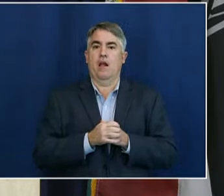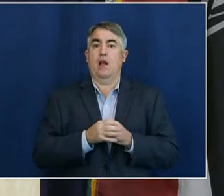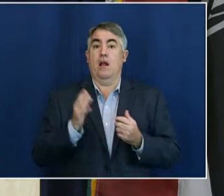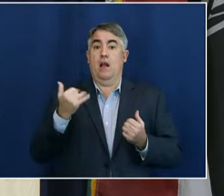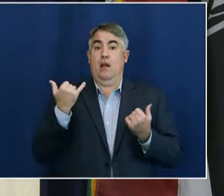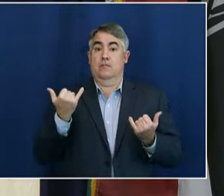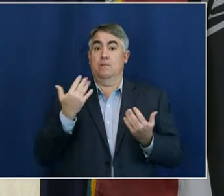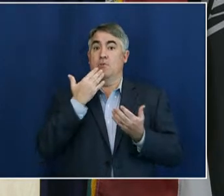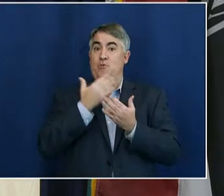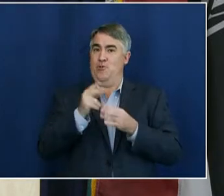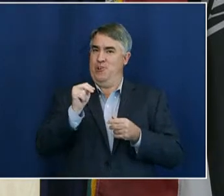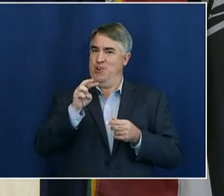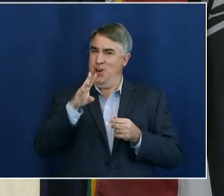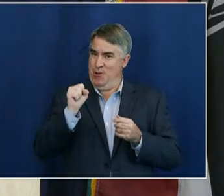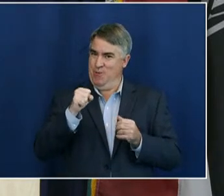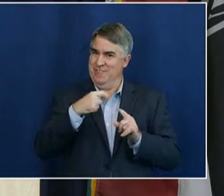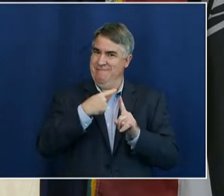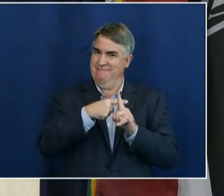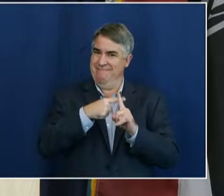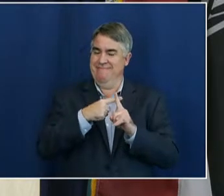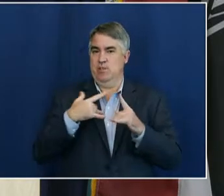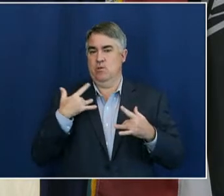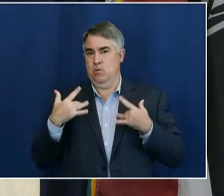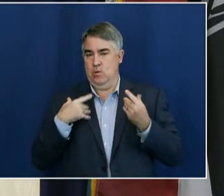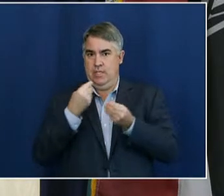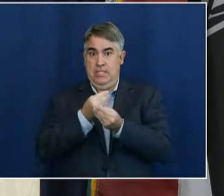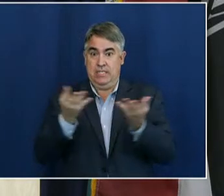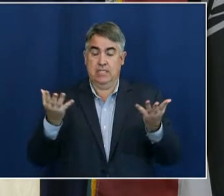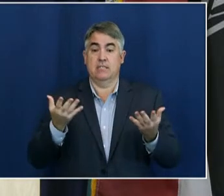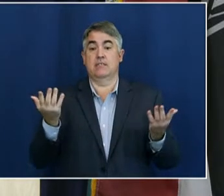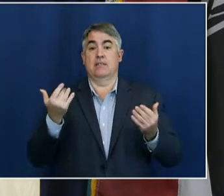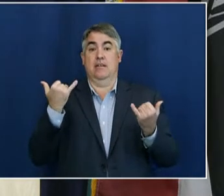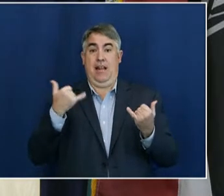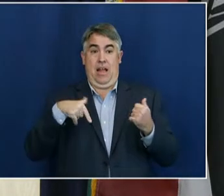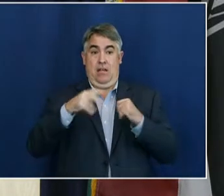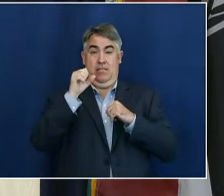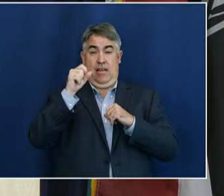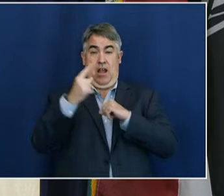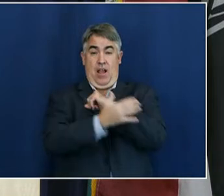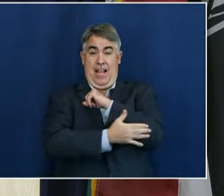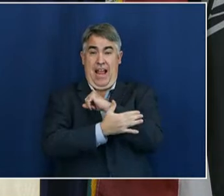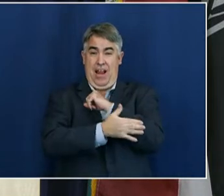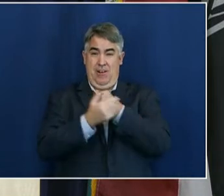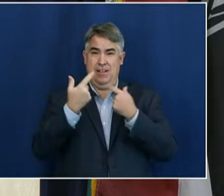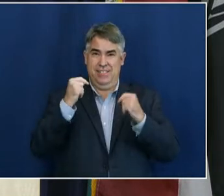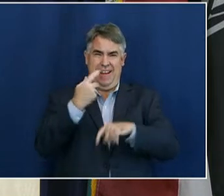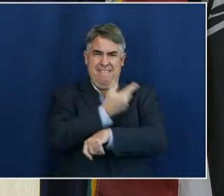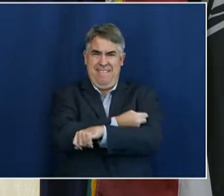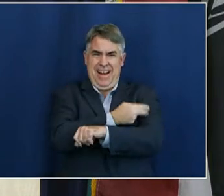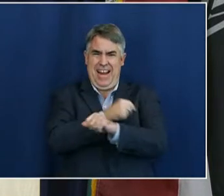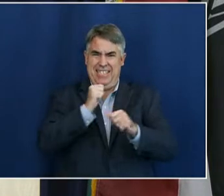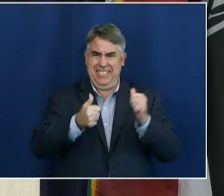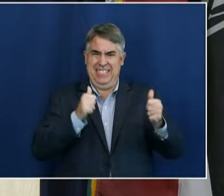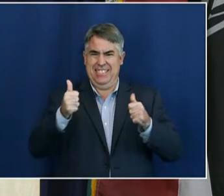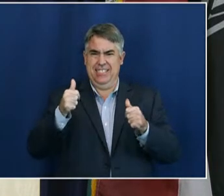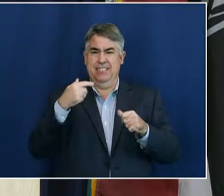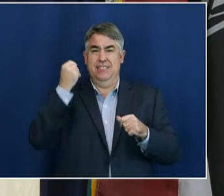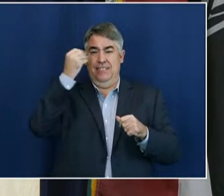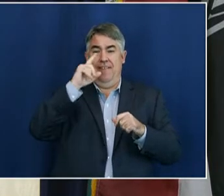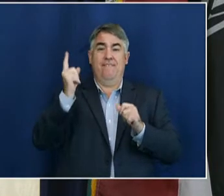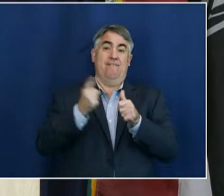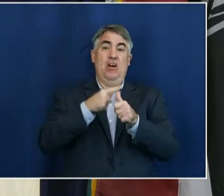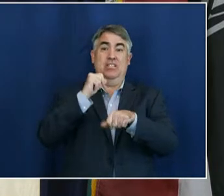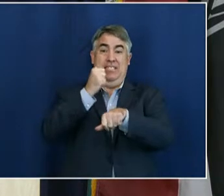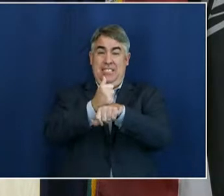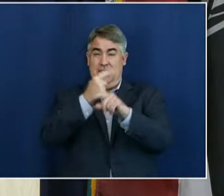good news. When we started our vaccine distribution efforts in our county, we had set an initial goal we felt was aggressive at the time. We said in